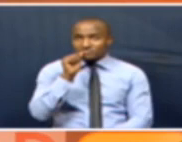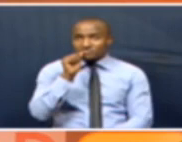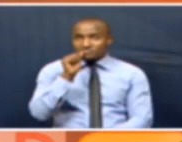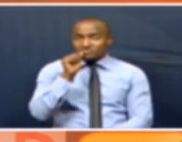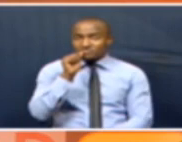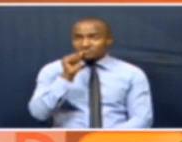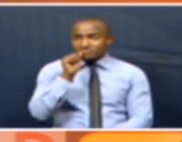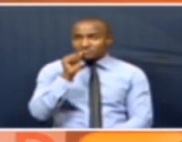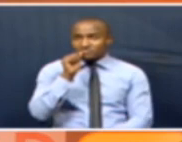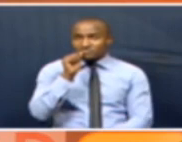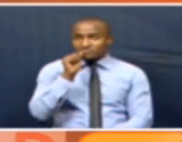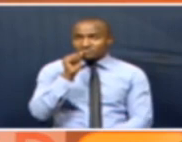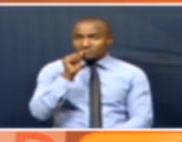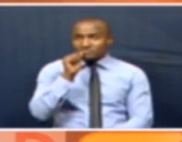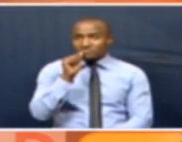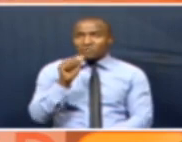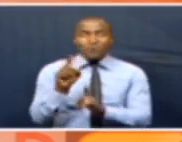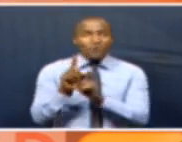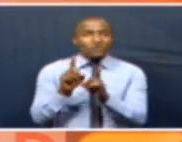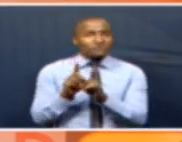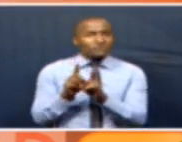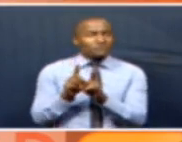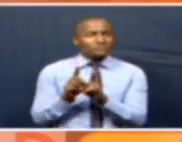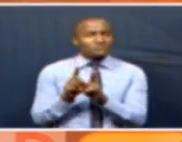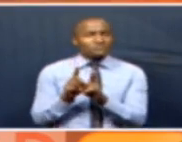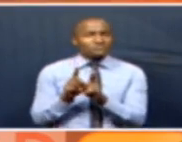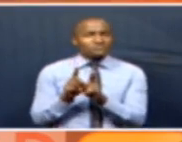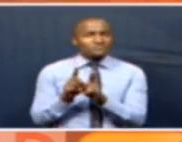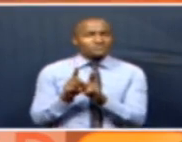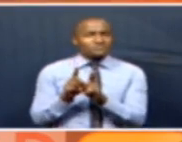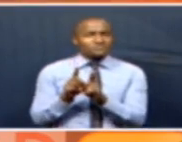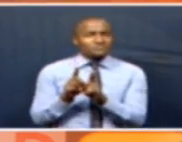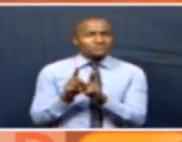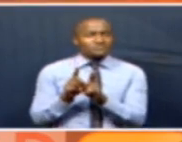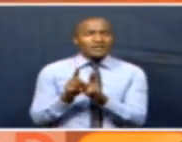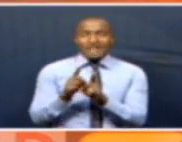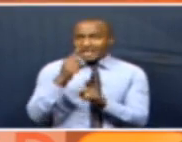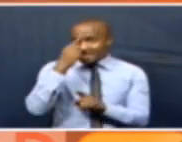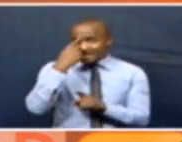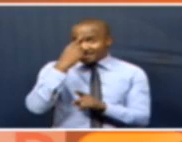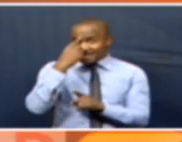own ministers here. India, the same.